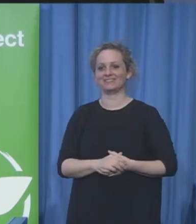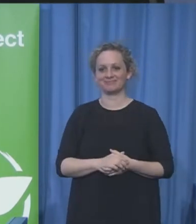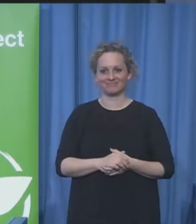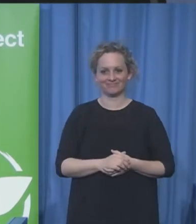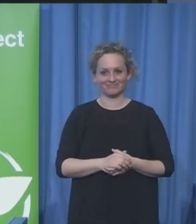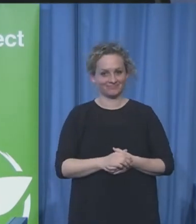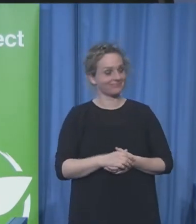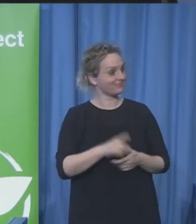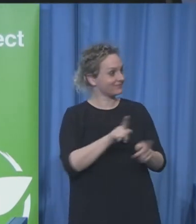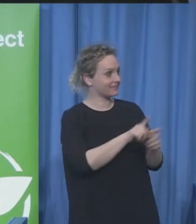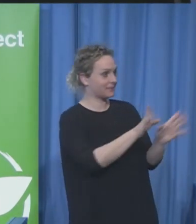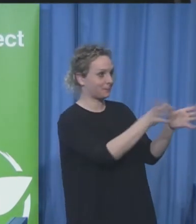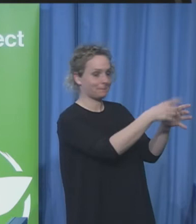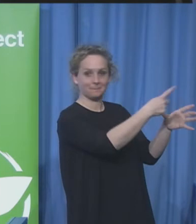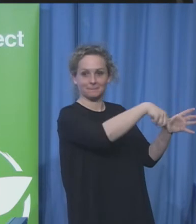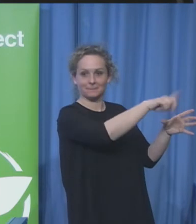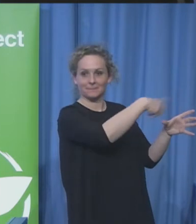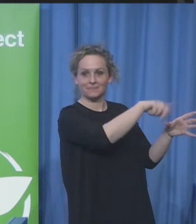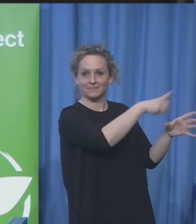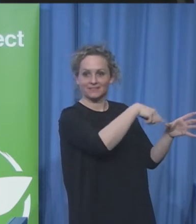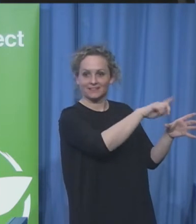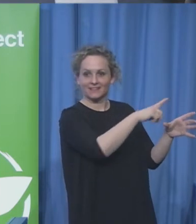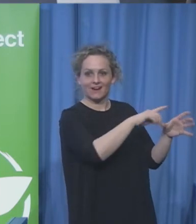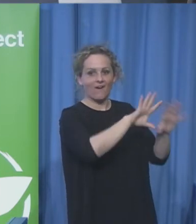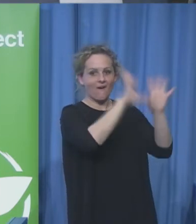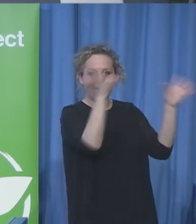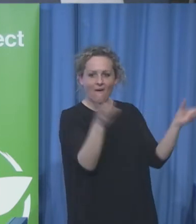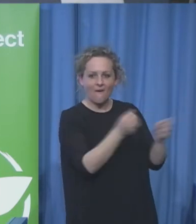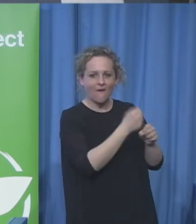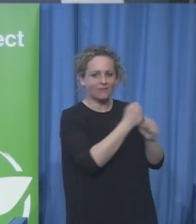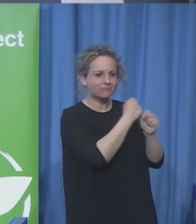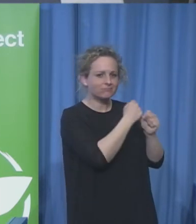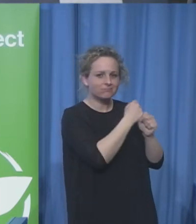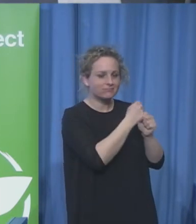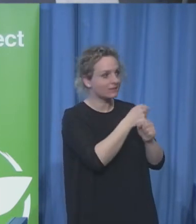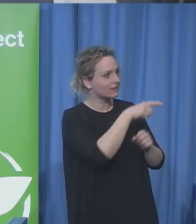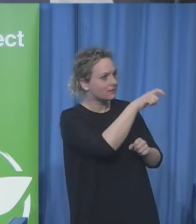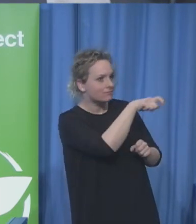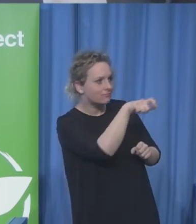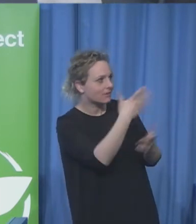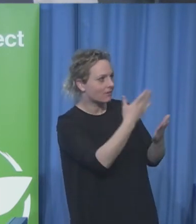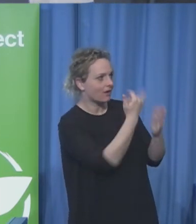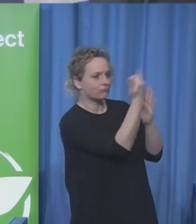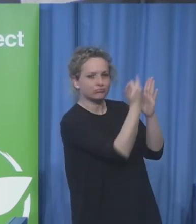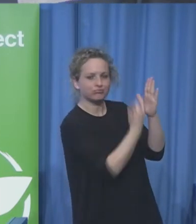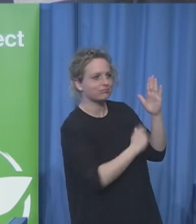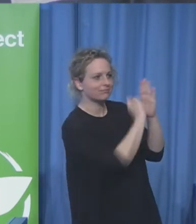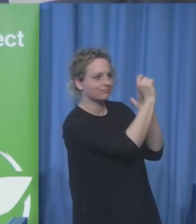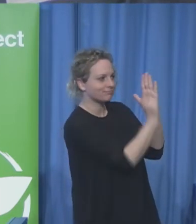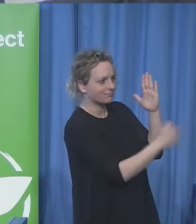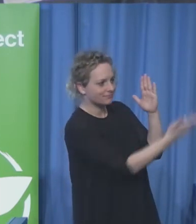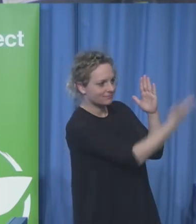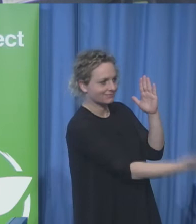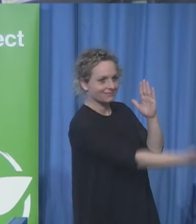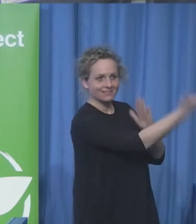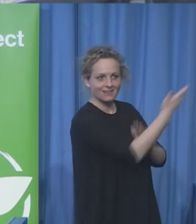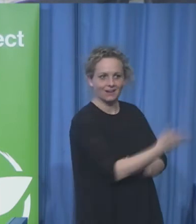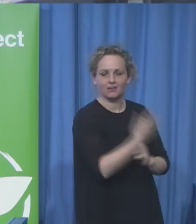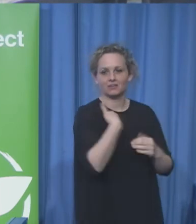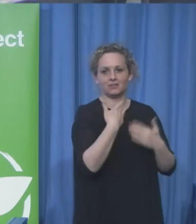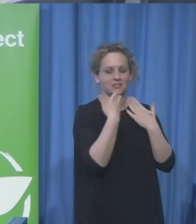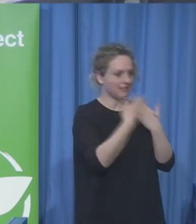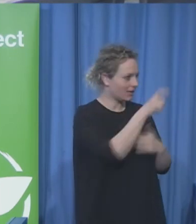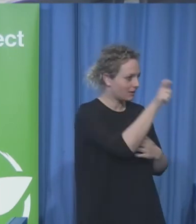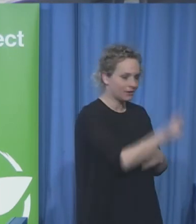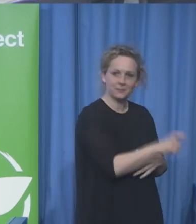painted all the activities we have seen in our 3 days conference. Thank you